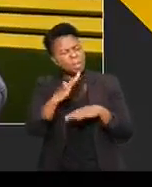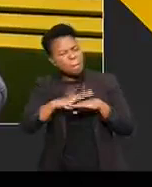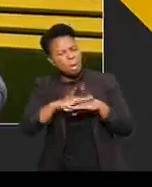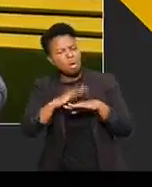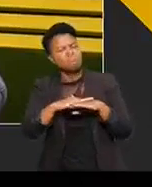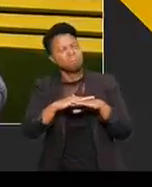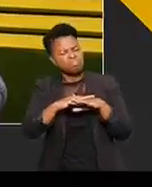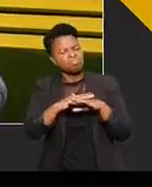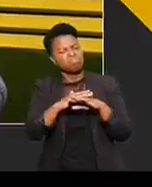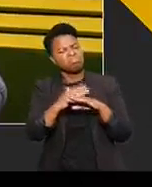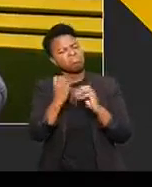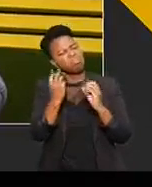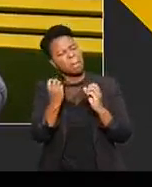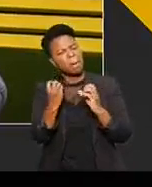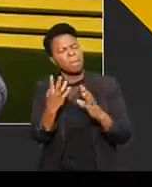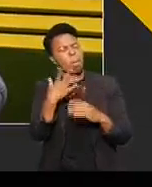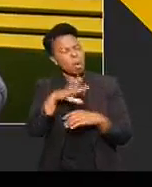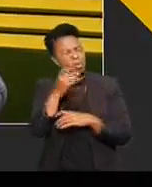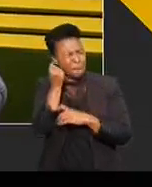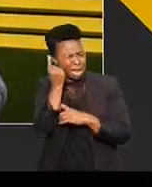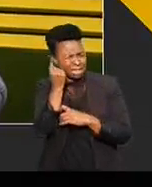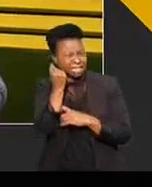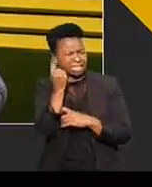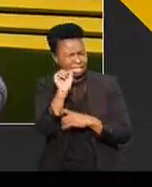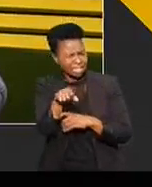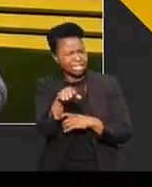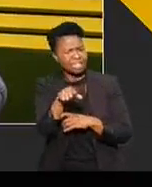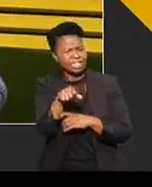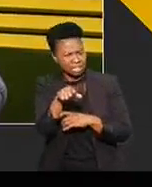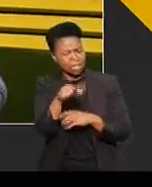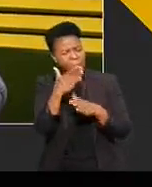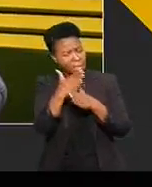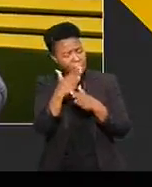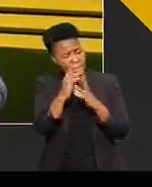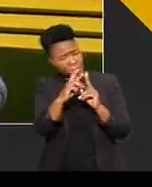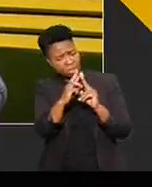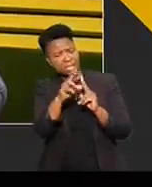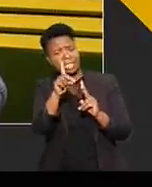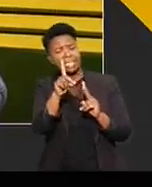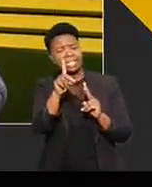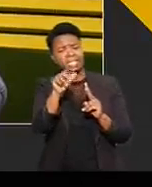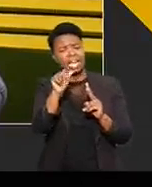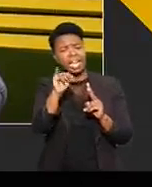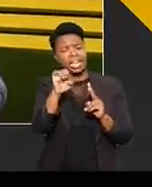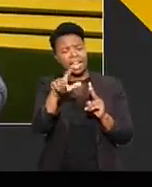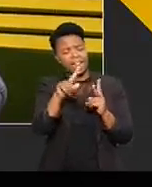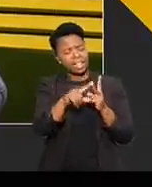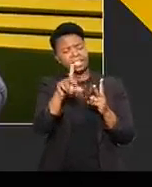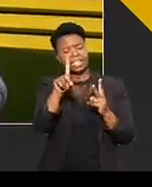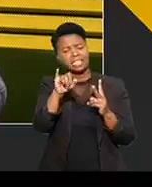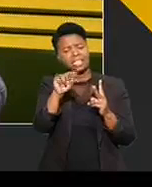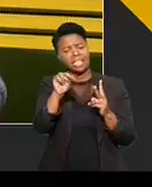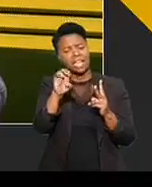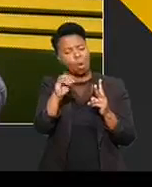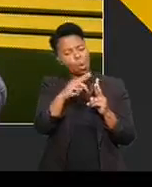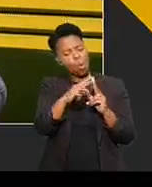and try to understand, of course. We've just seen a video that showcases umsebenzi Daniel and not Dineo in terms of this new kit. What is the